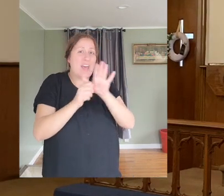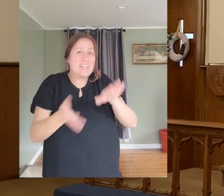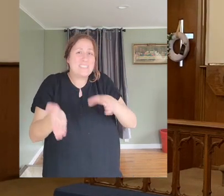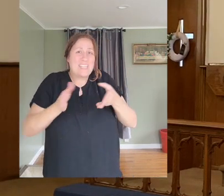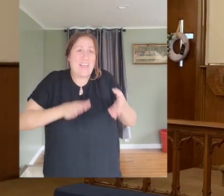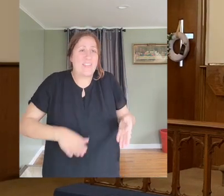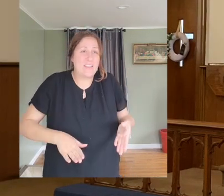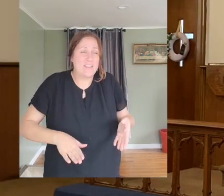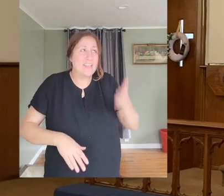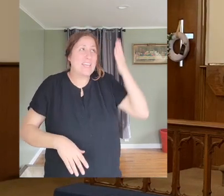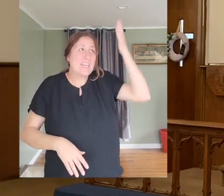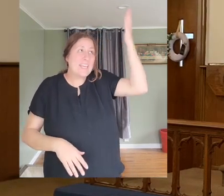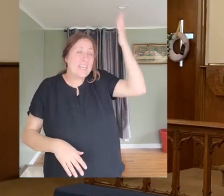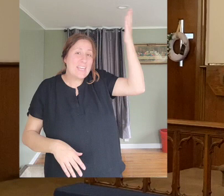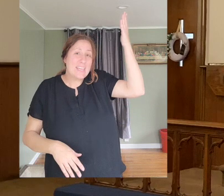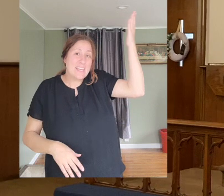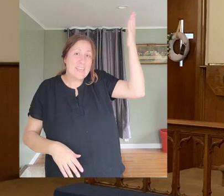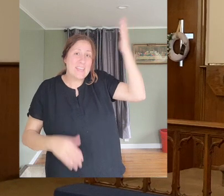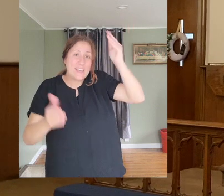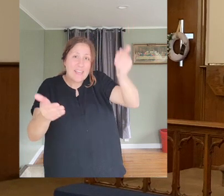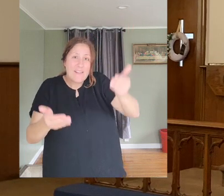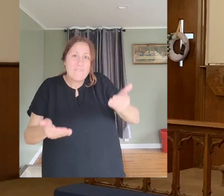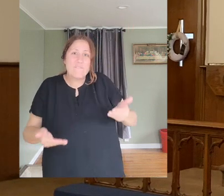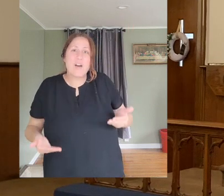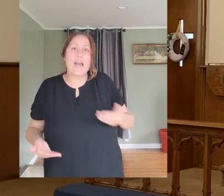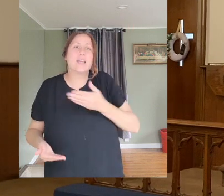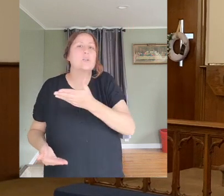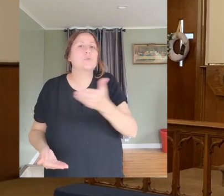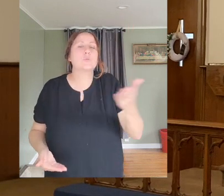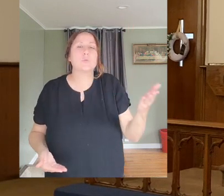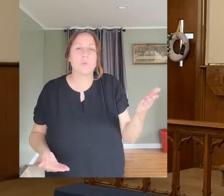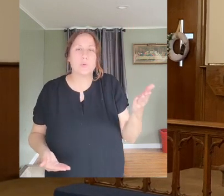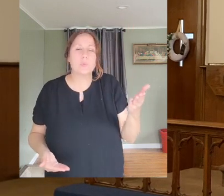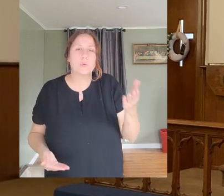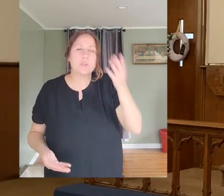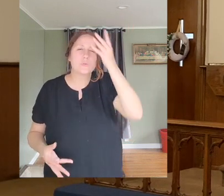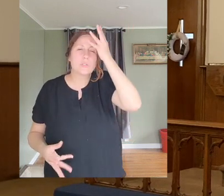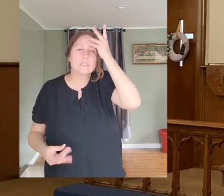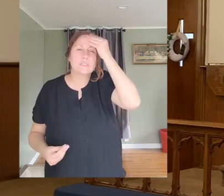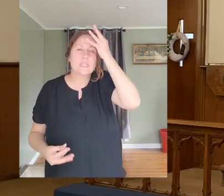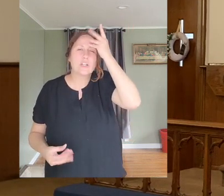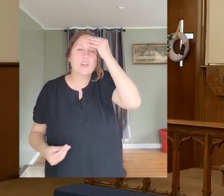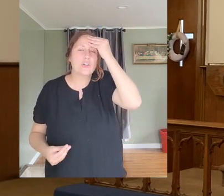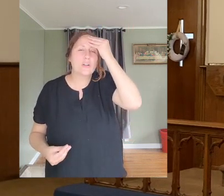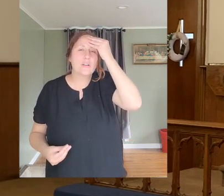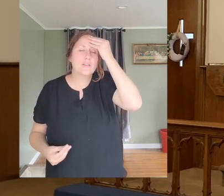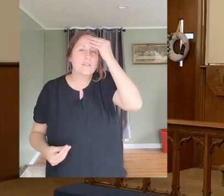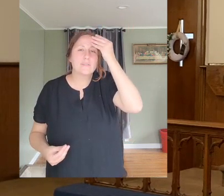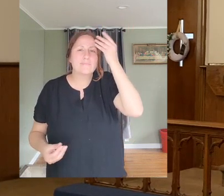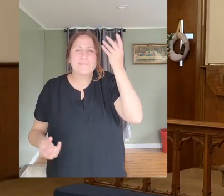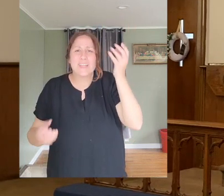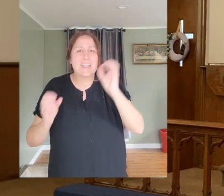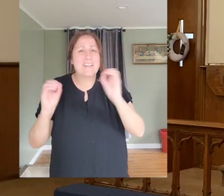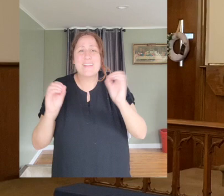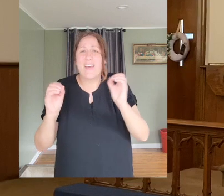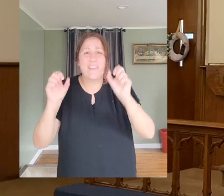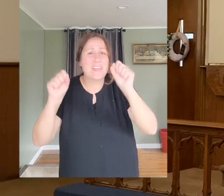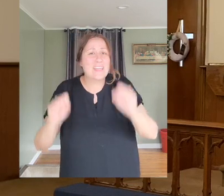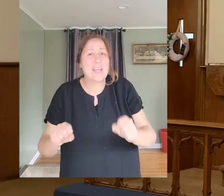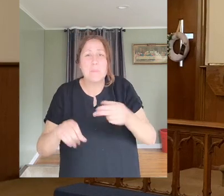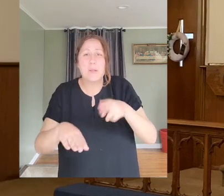who invites us to consider it's foolish to think that everything can ever be normal in our